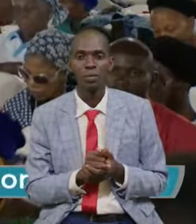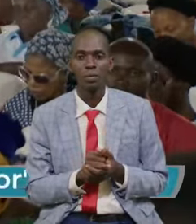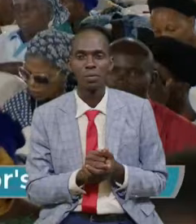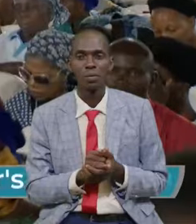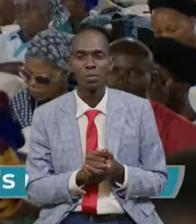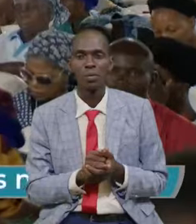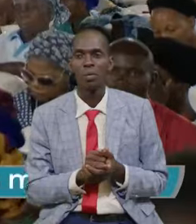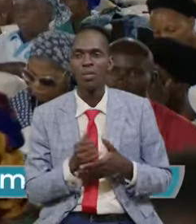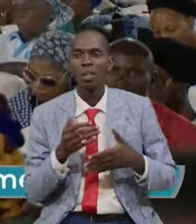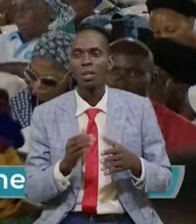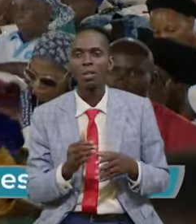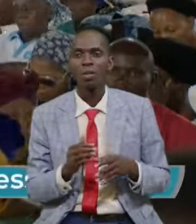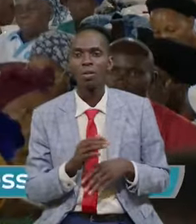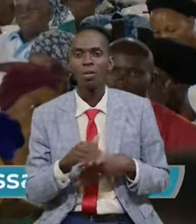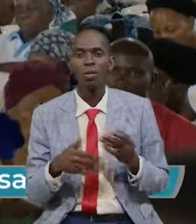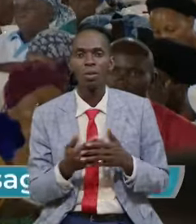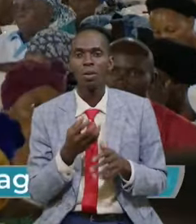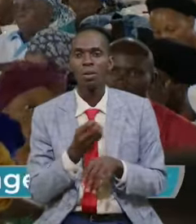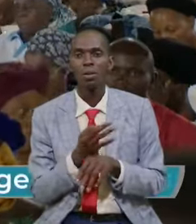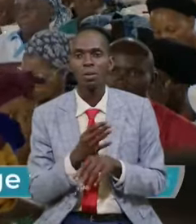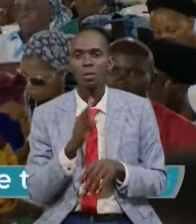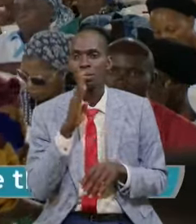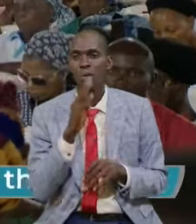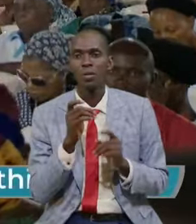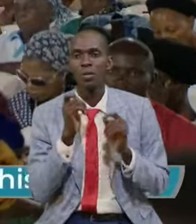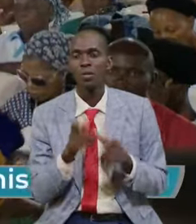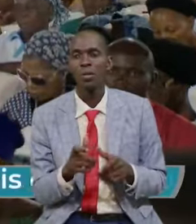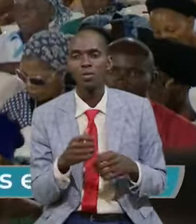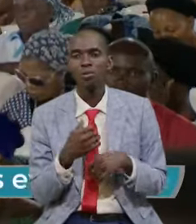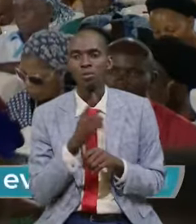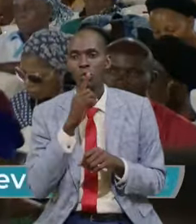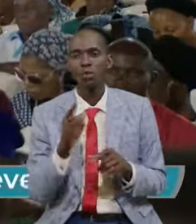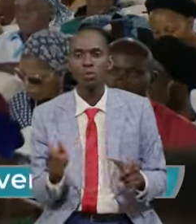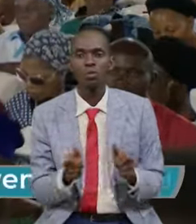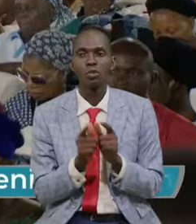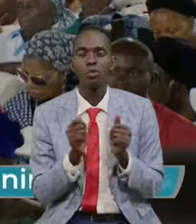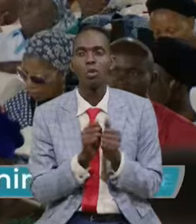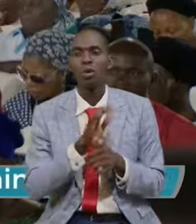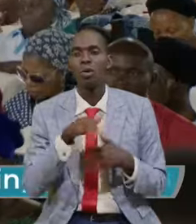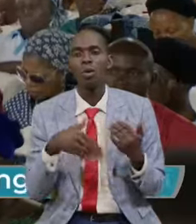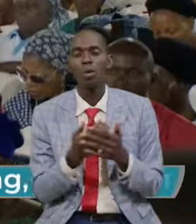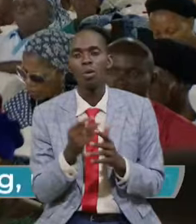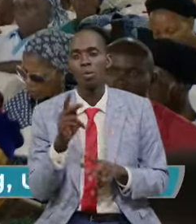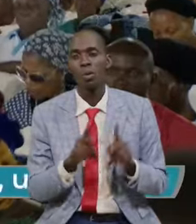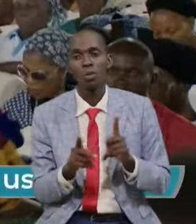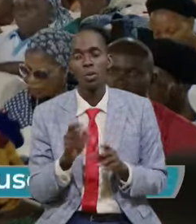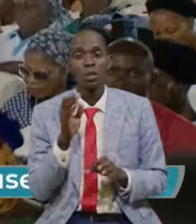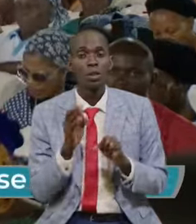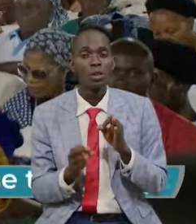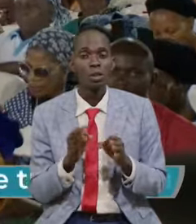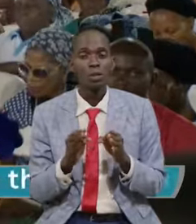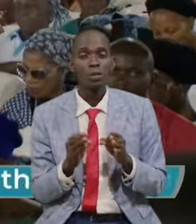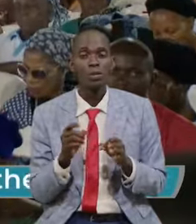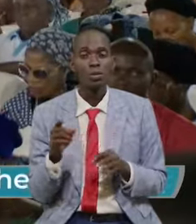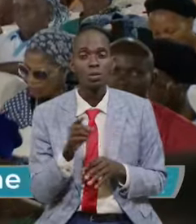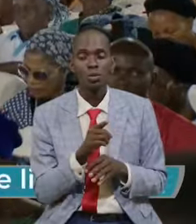Counselors, let's move fast. Let's ensure we're reaching the people. If you are one of those who have decided for